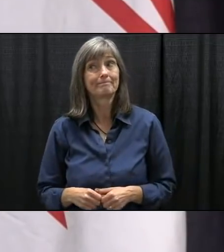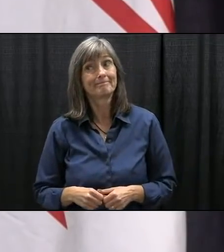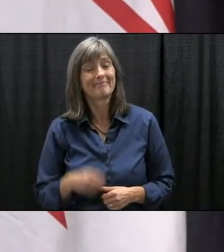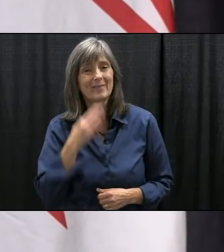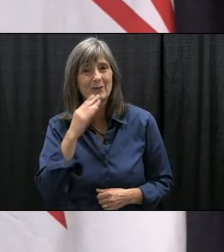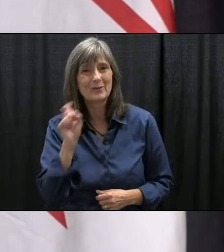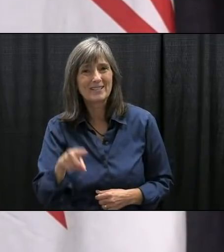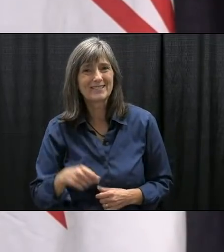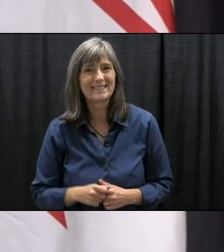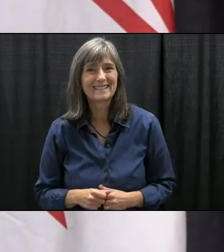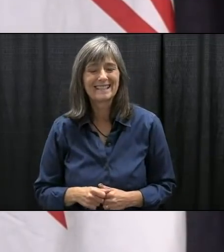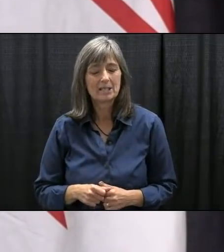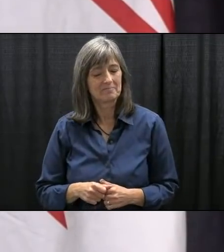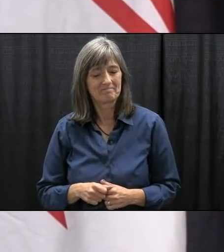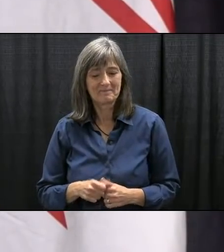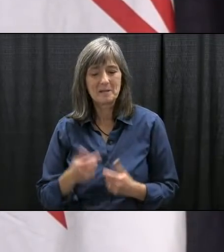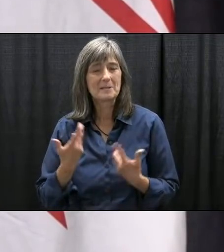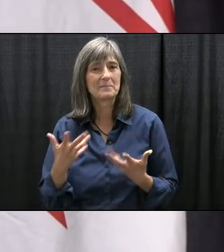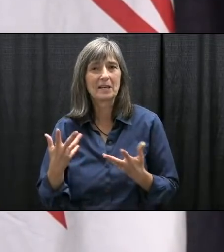now.